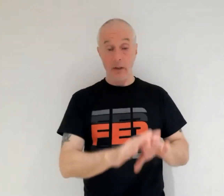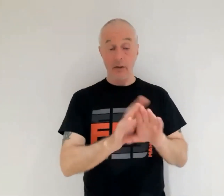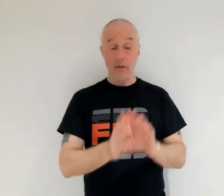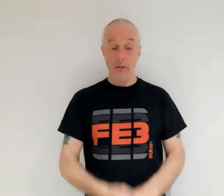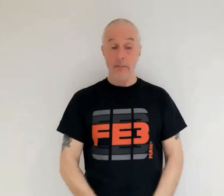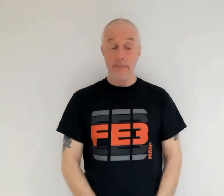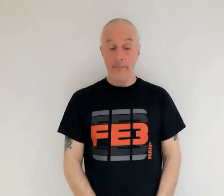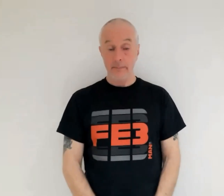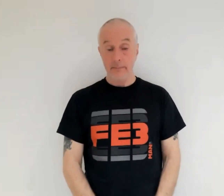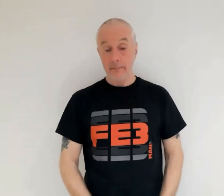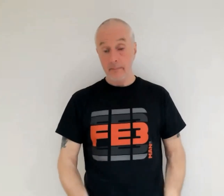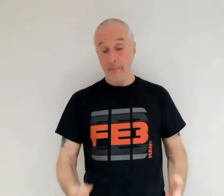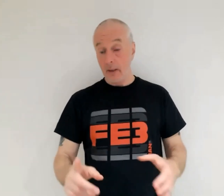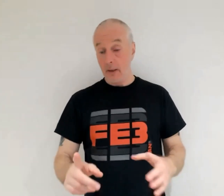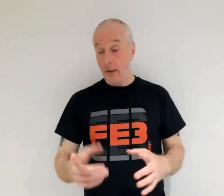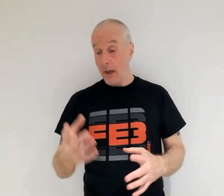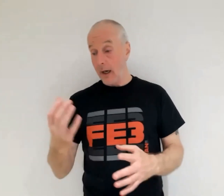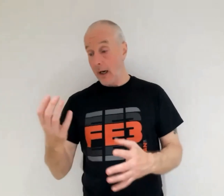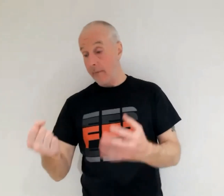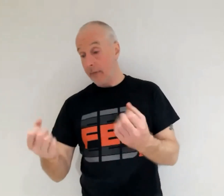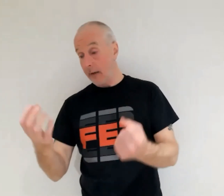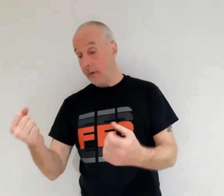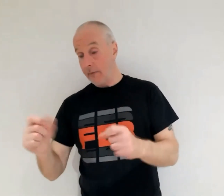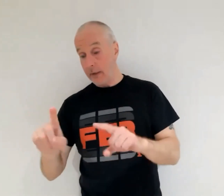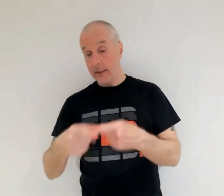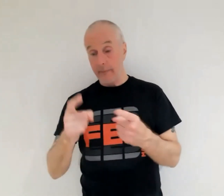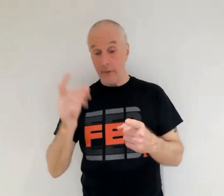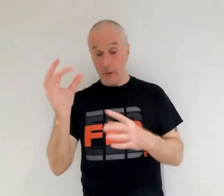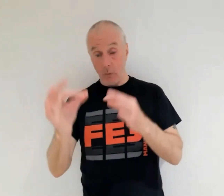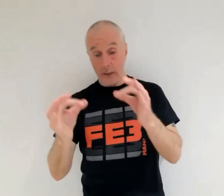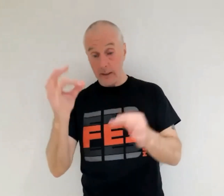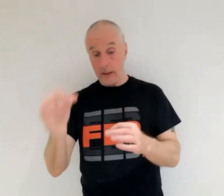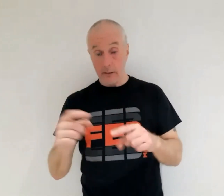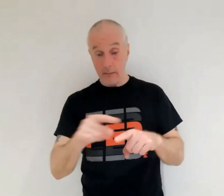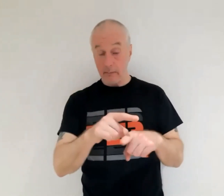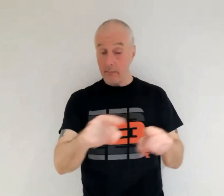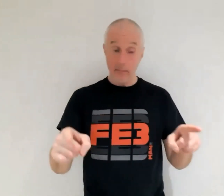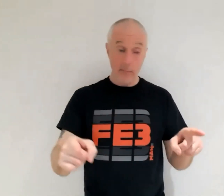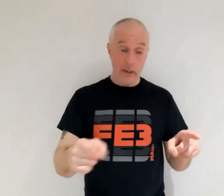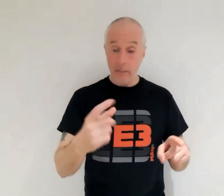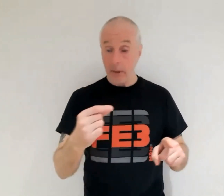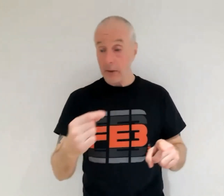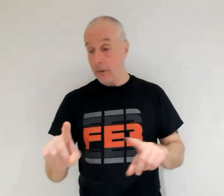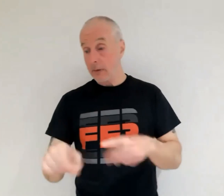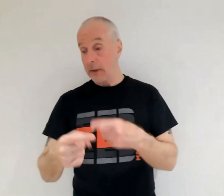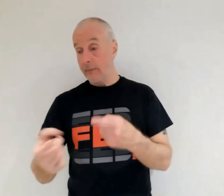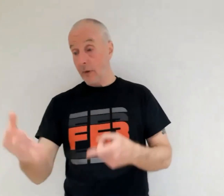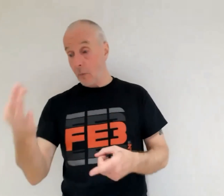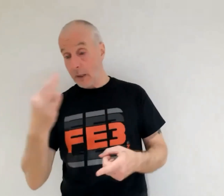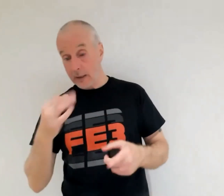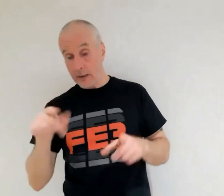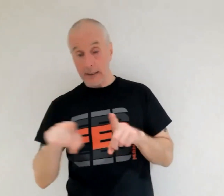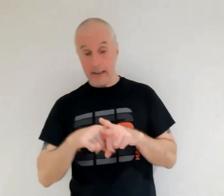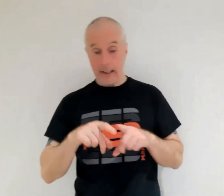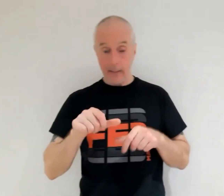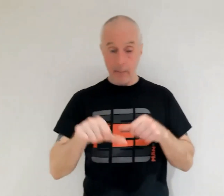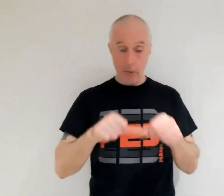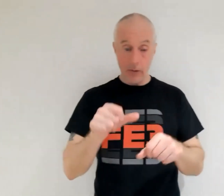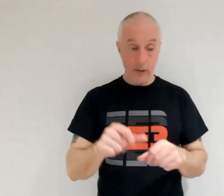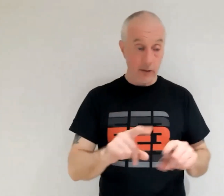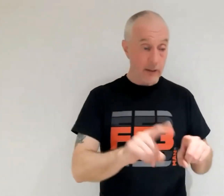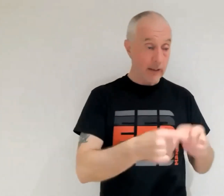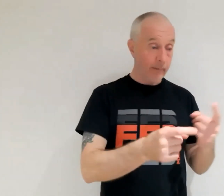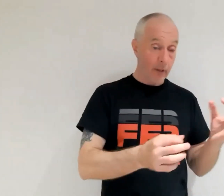question that's being asked. So you could ask a different question and use the same processes, and then you ask that